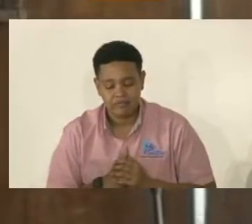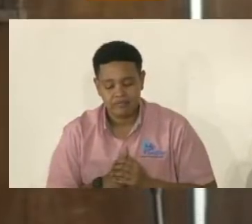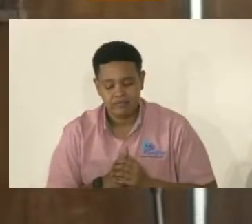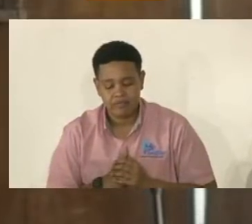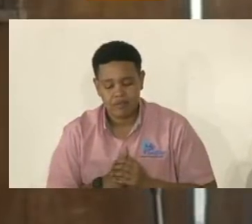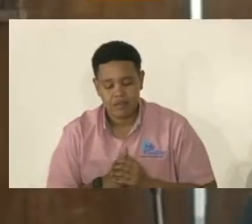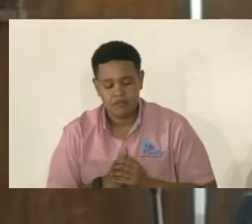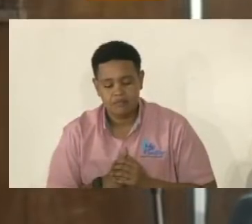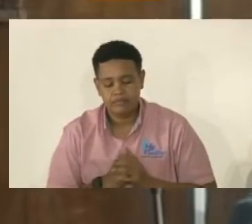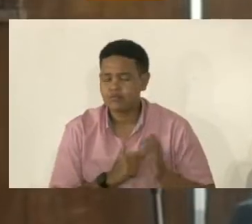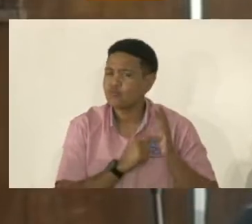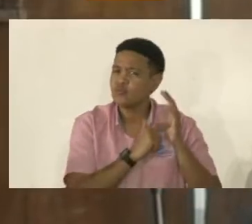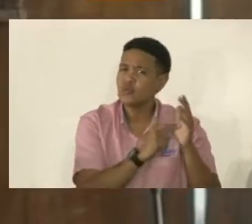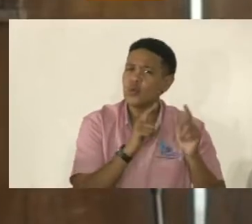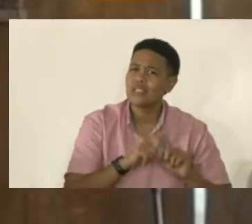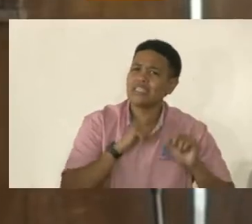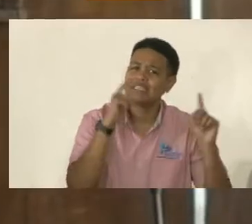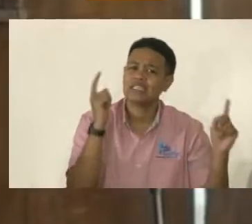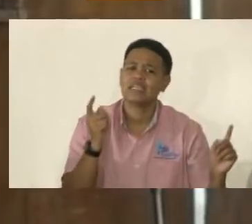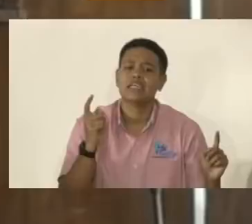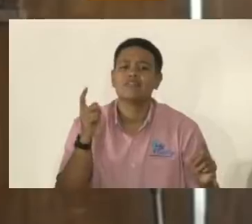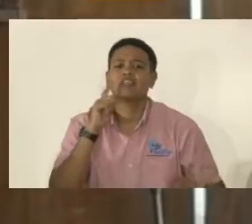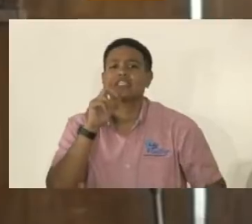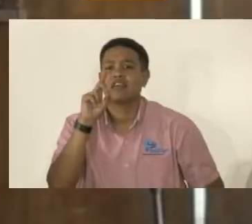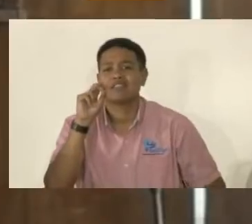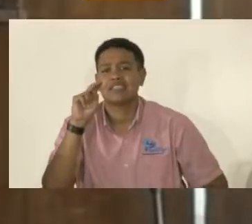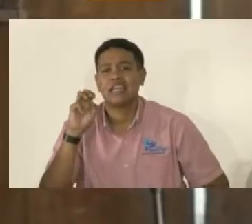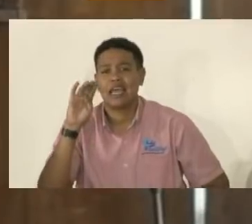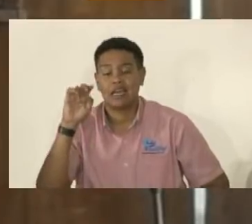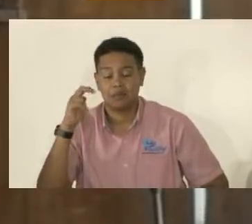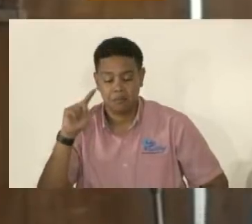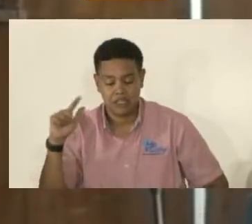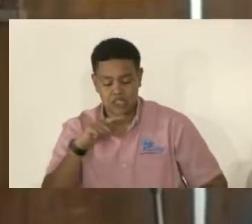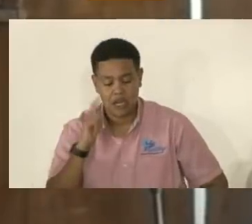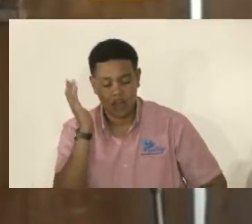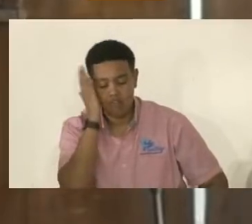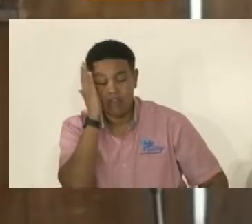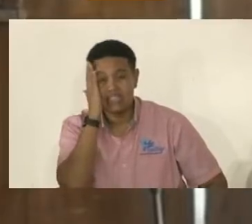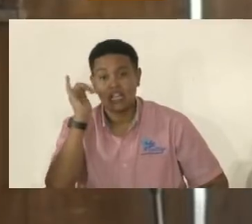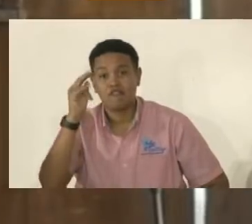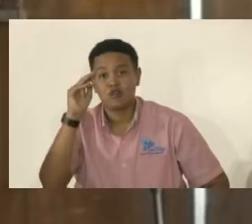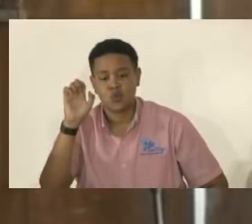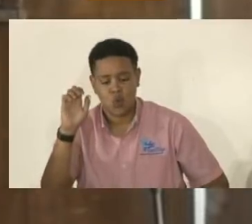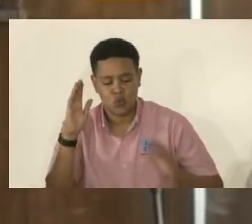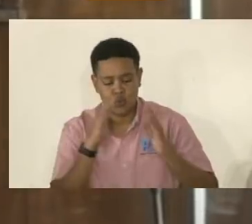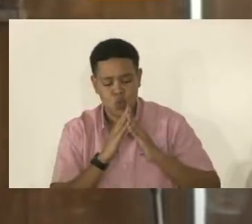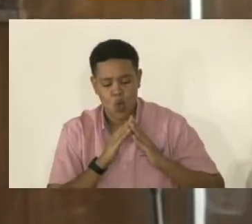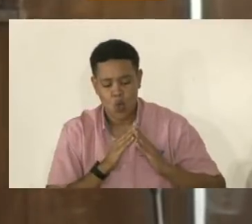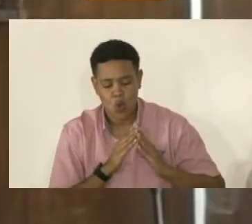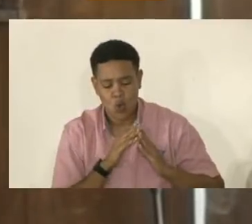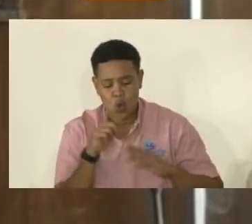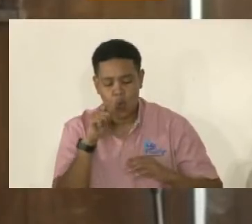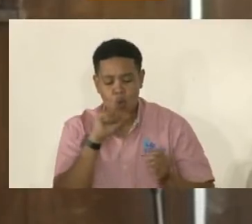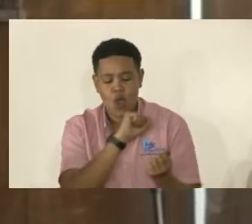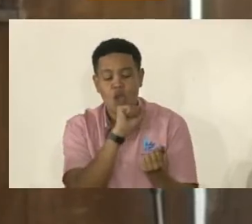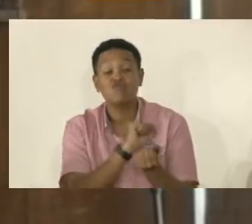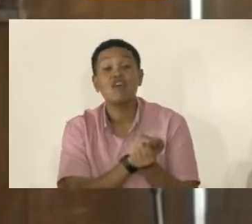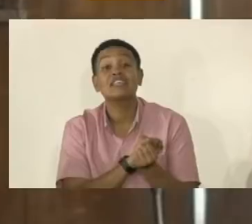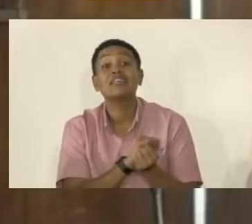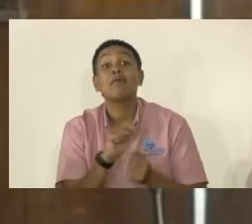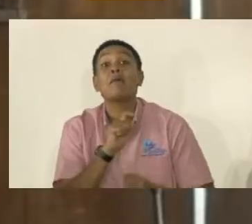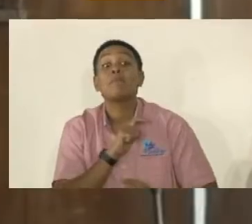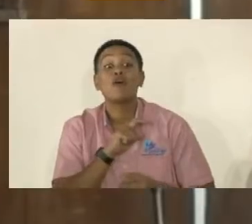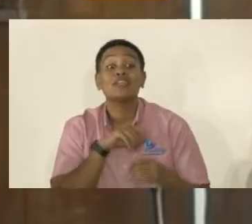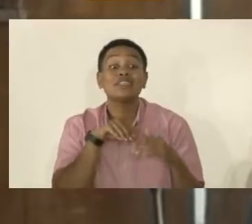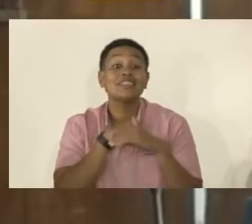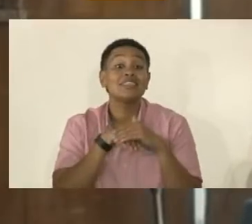it highlighted the difference in treatment of Dane Mitchell, a resident of Jonestown, who was arrested by police